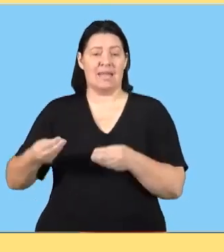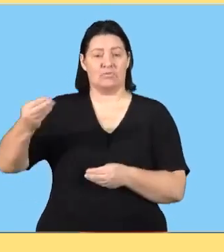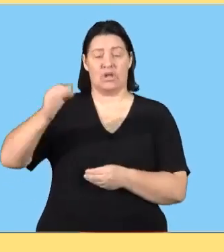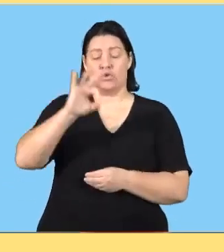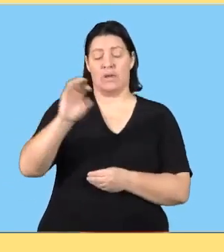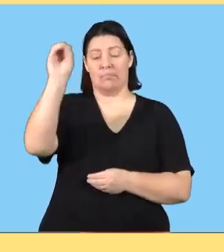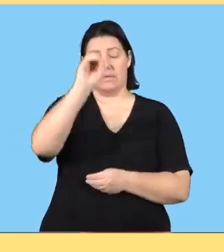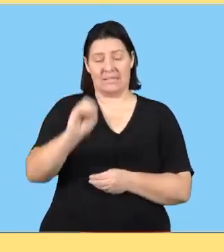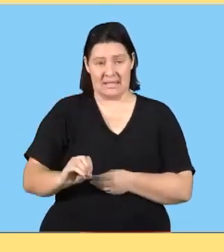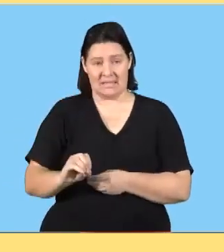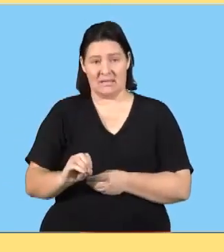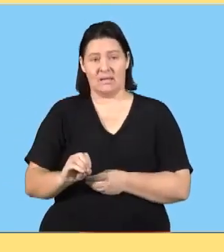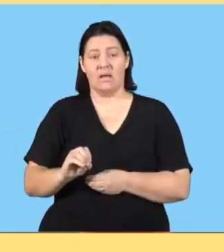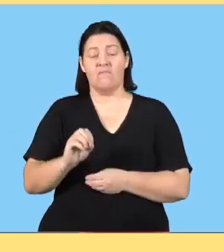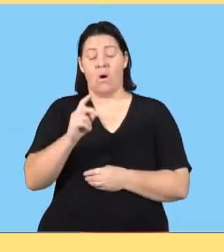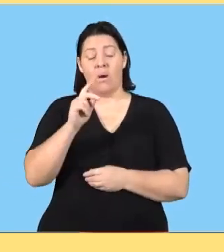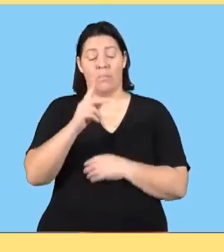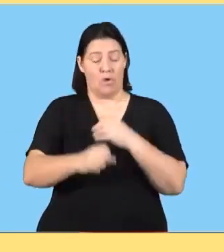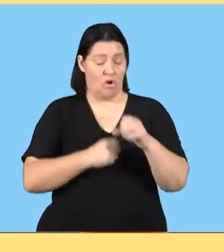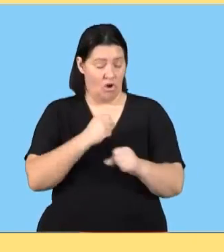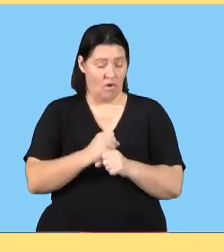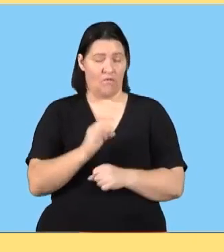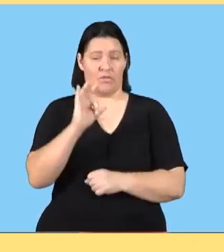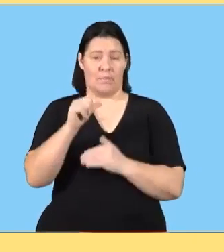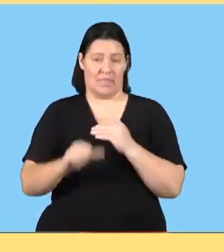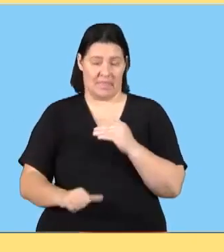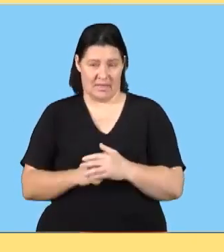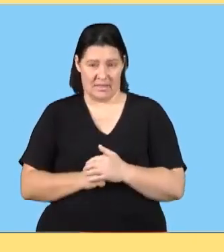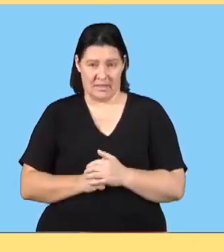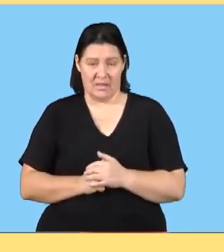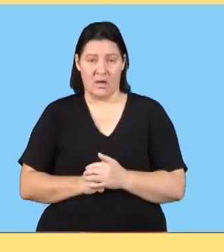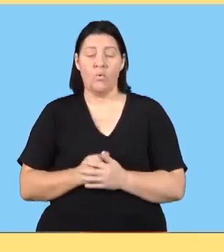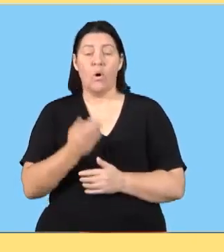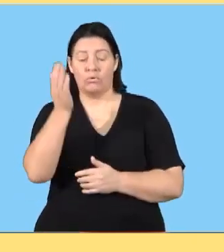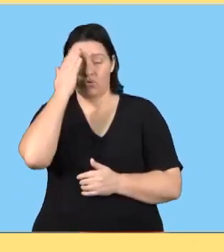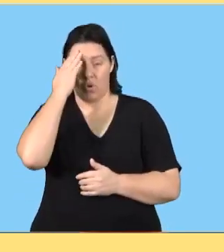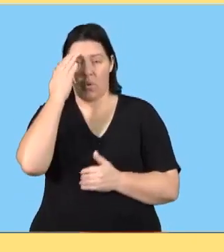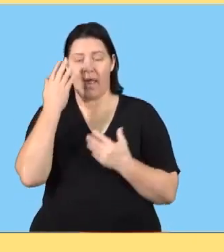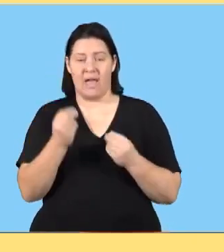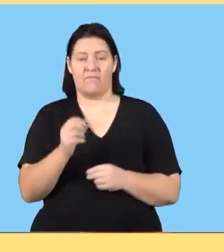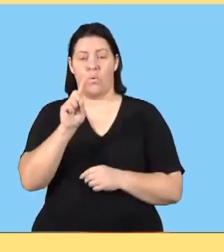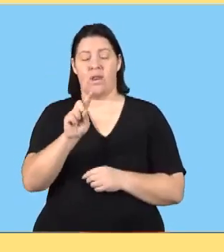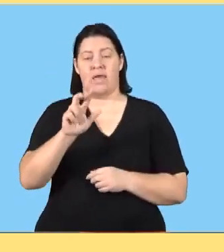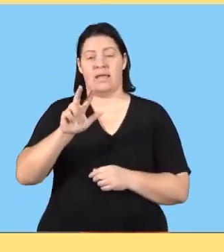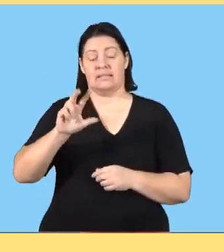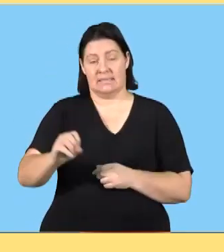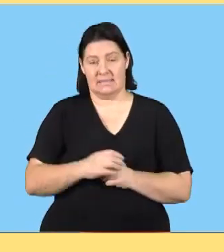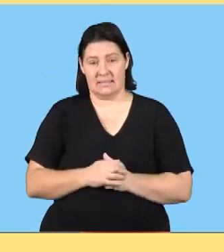of 3% per annum for 3 months. We already know that we had